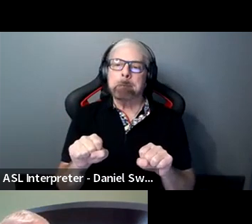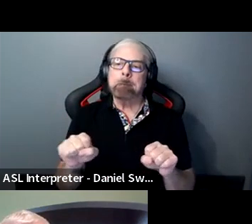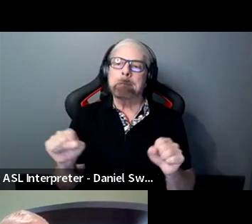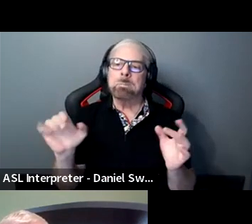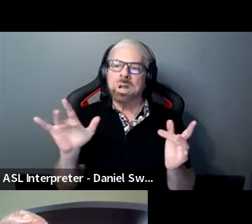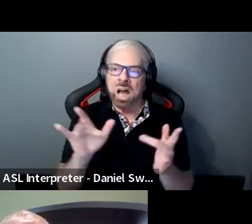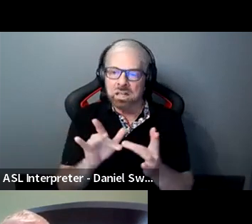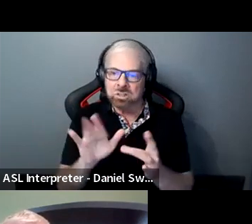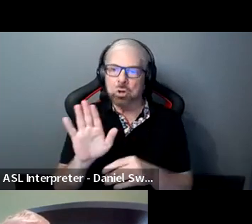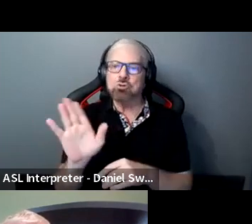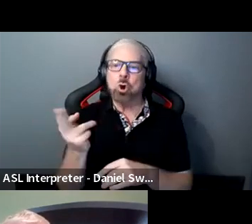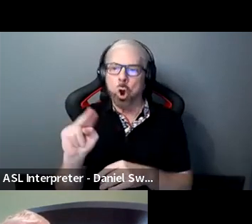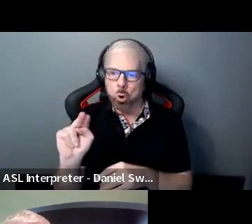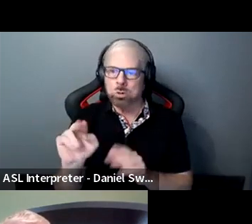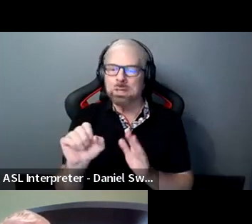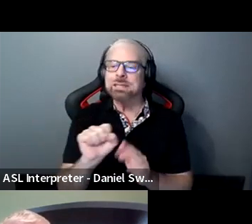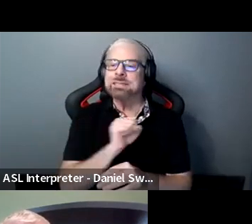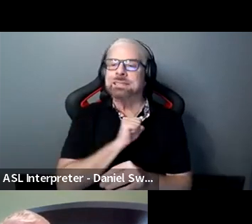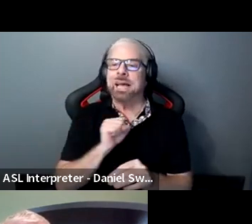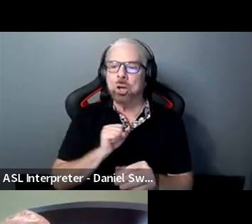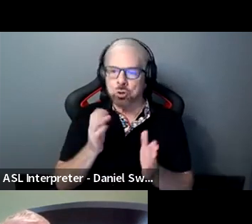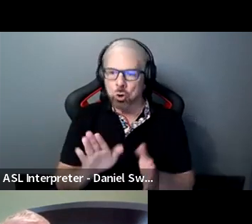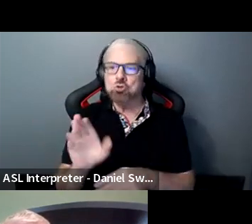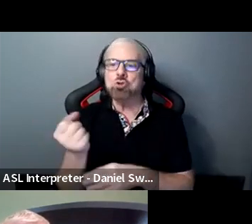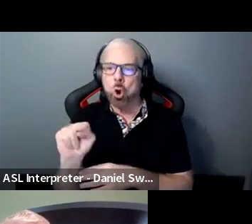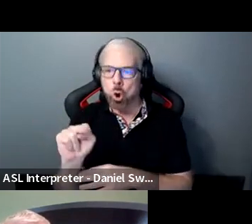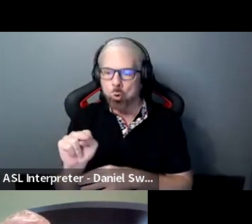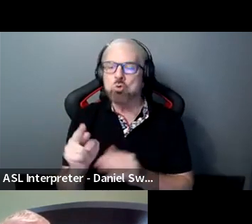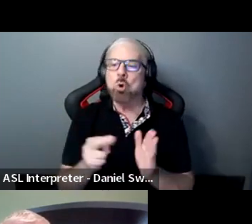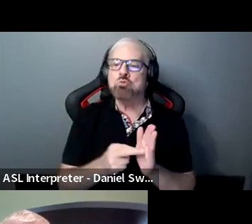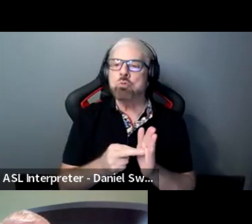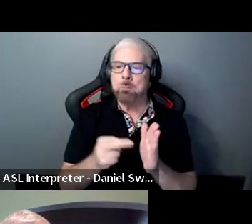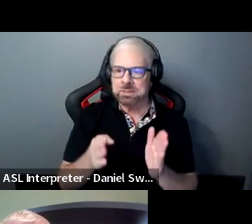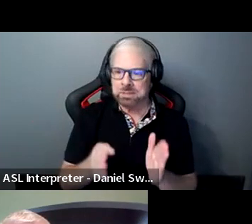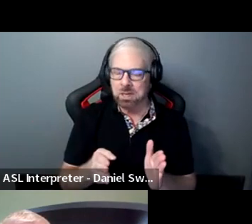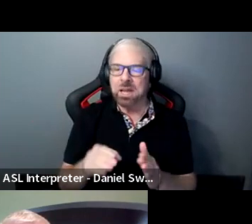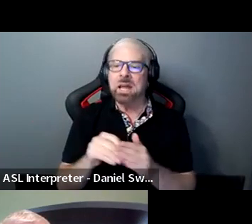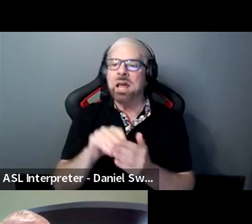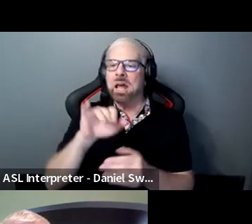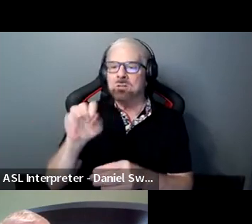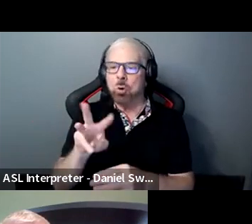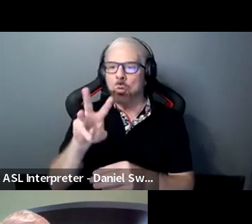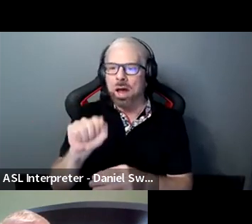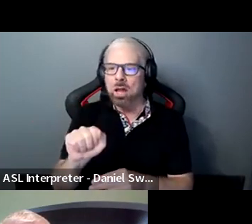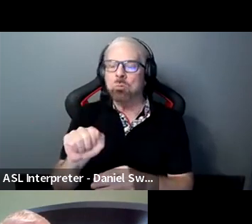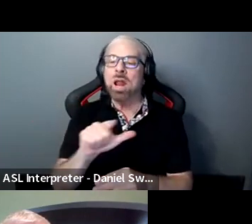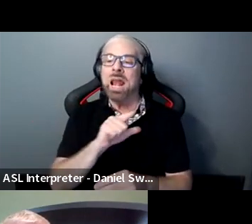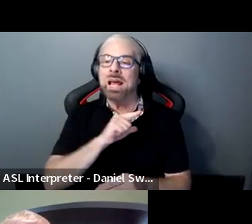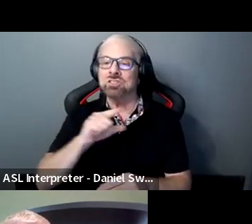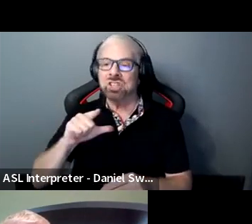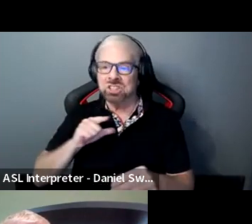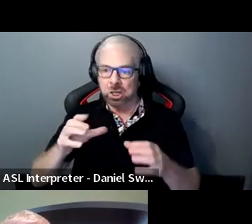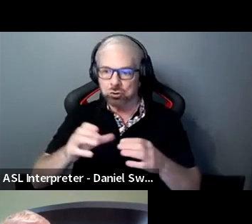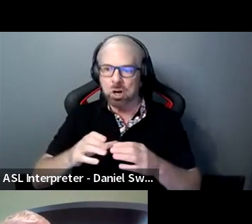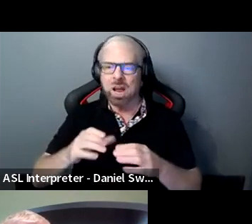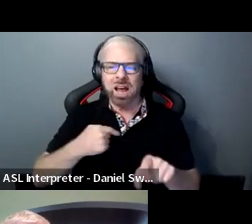contact your own senator and your own representative in the Iowa legislature. And I understand, is